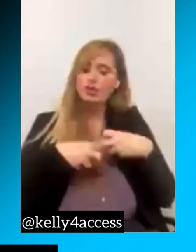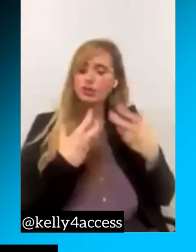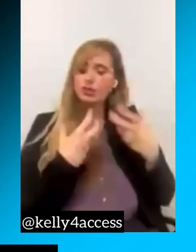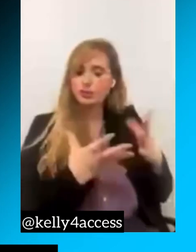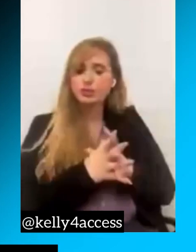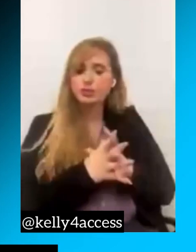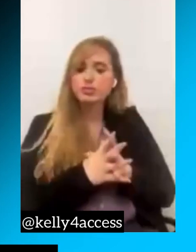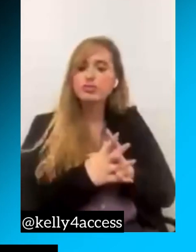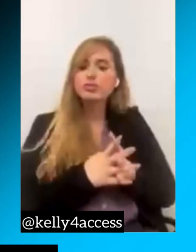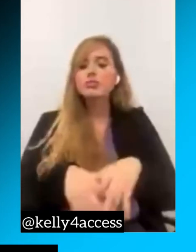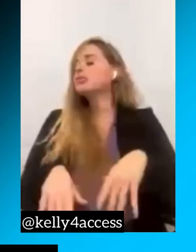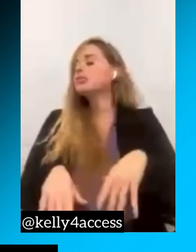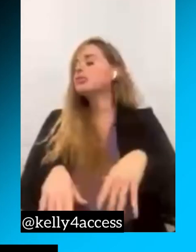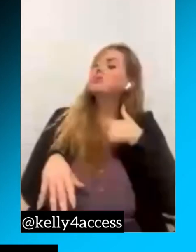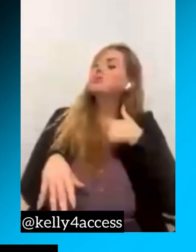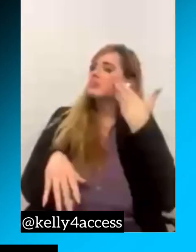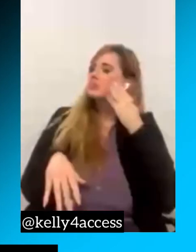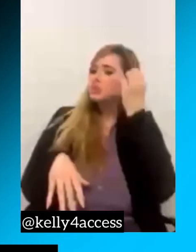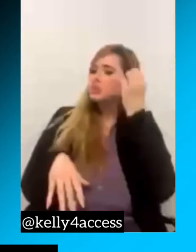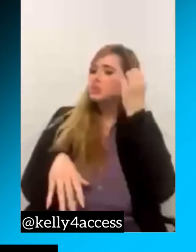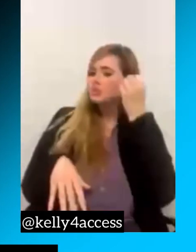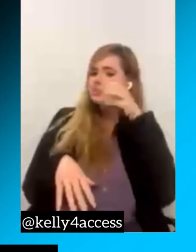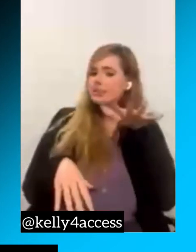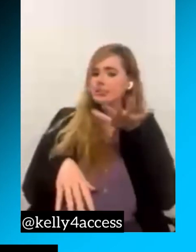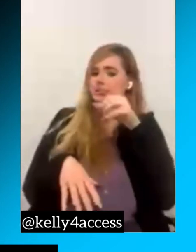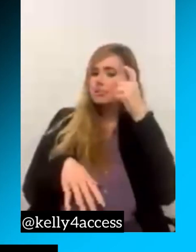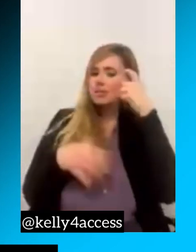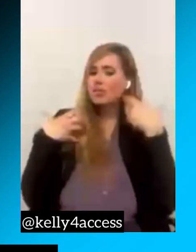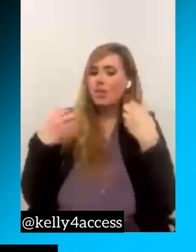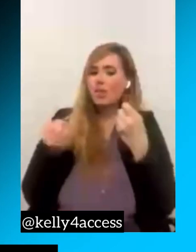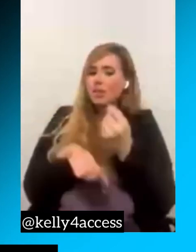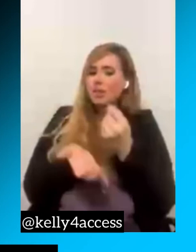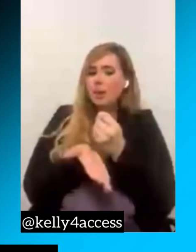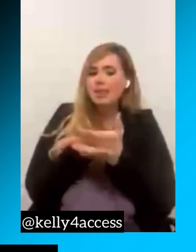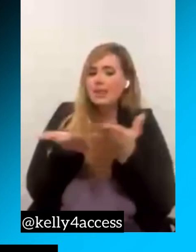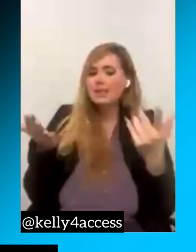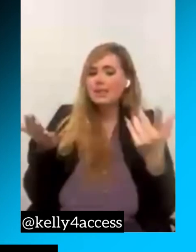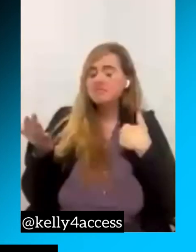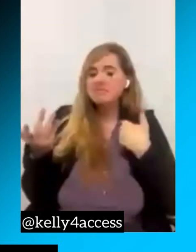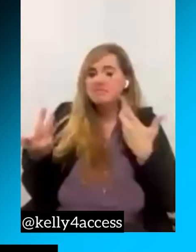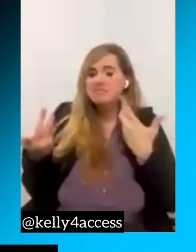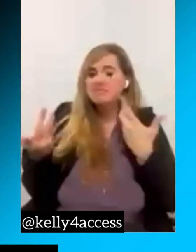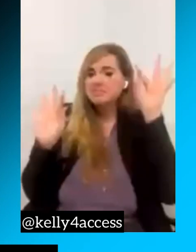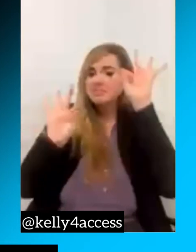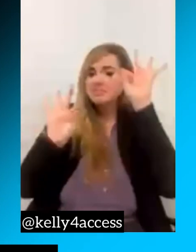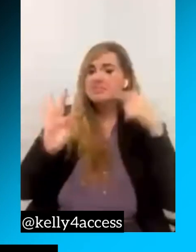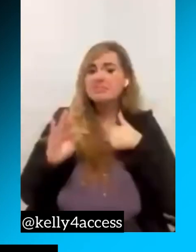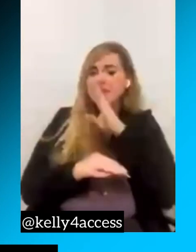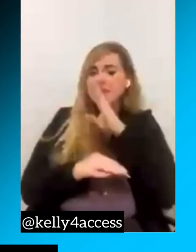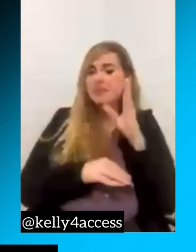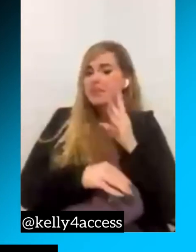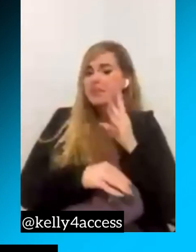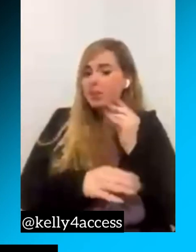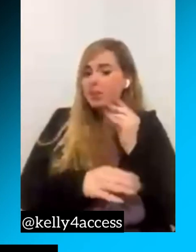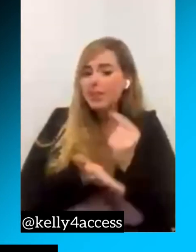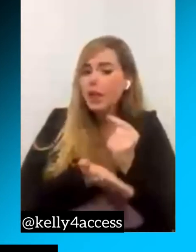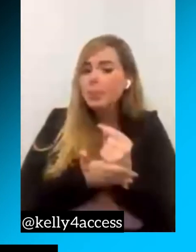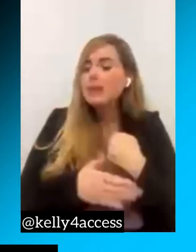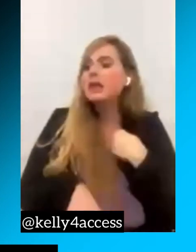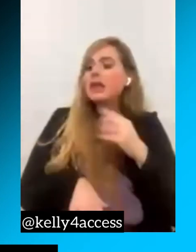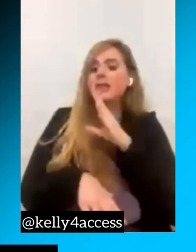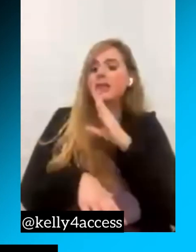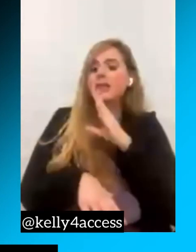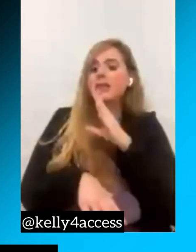I don't know about the European mental health therapy thing because I personally have never been to therapy or seeked